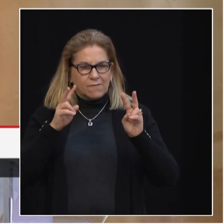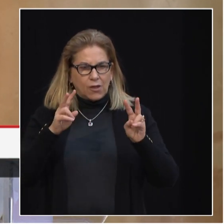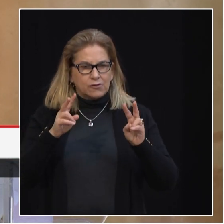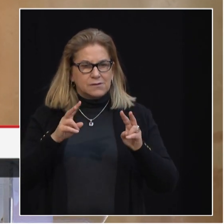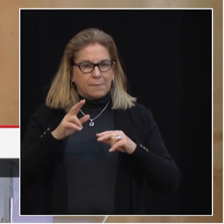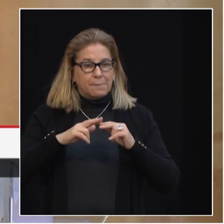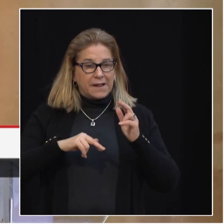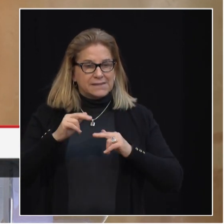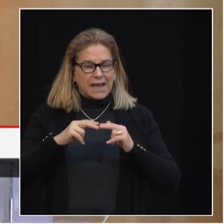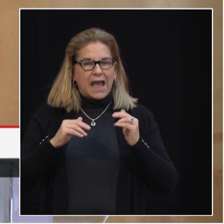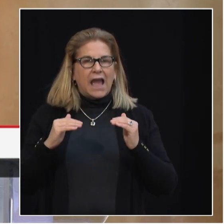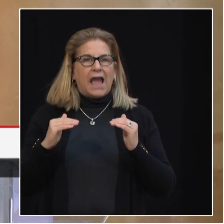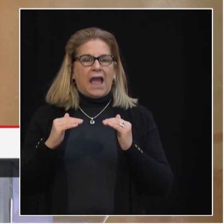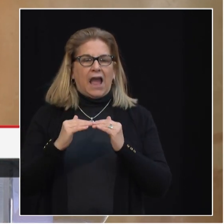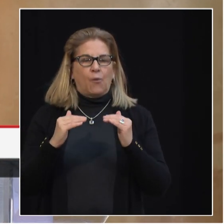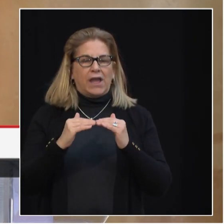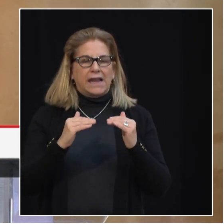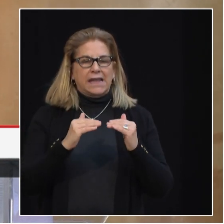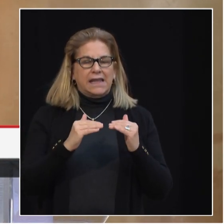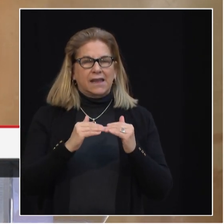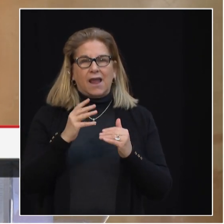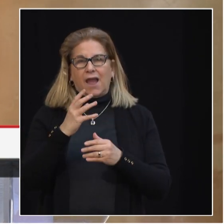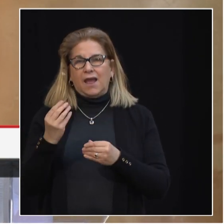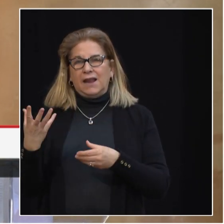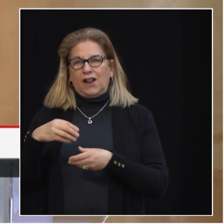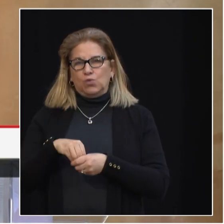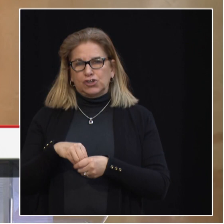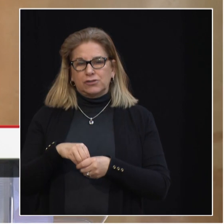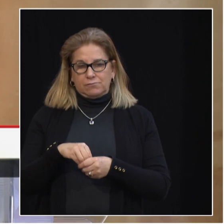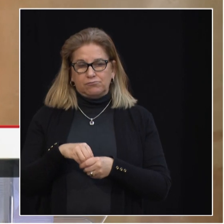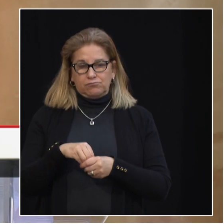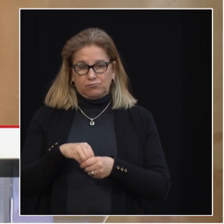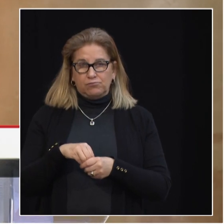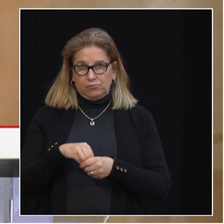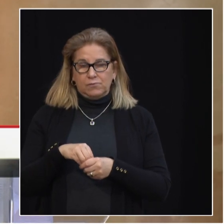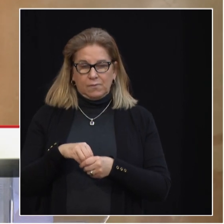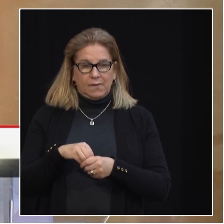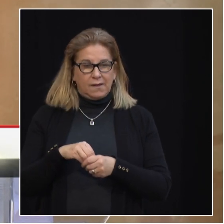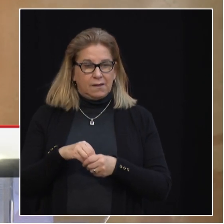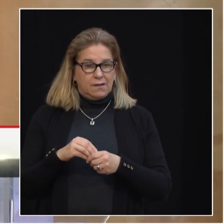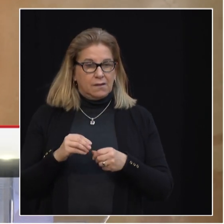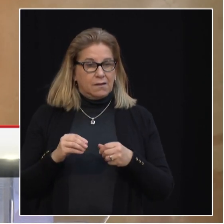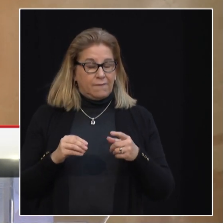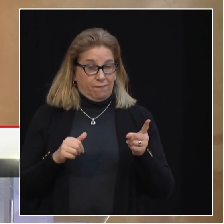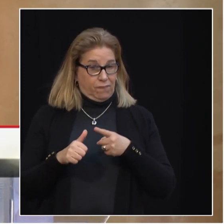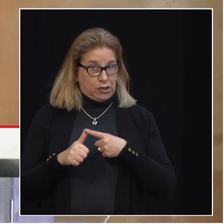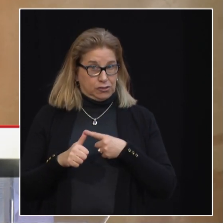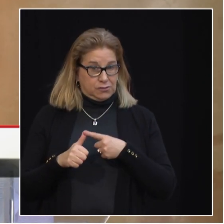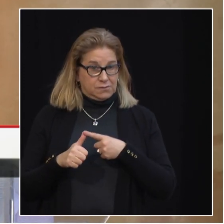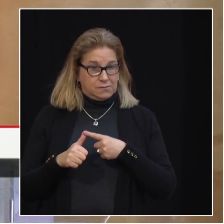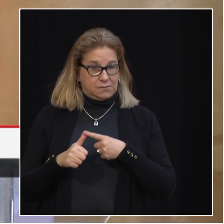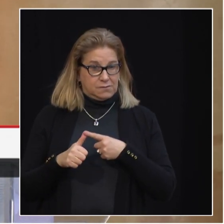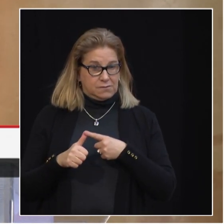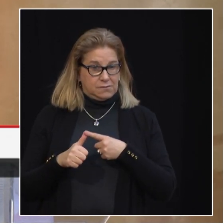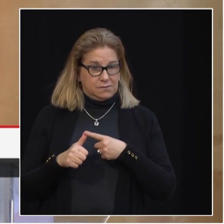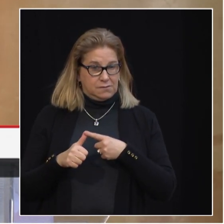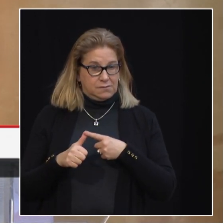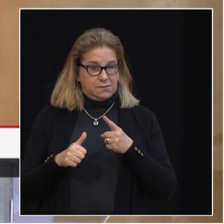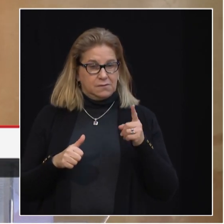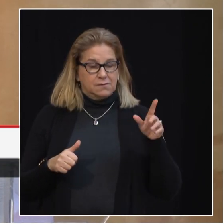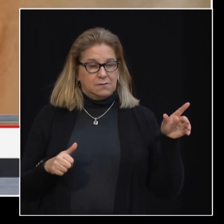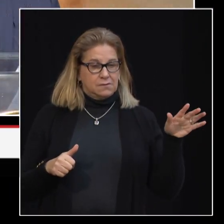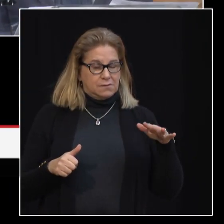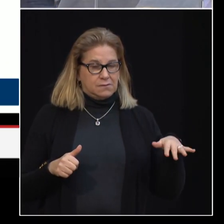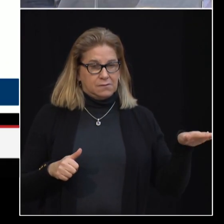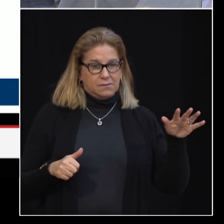community. So for our slide 1, our first solicitation is at 58th and Dick Street Northeast. It